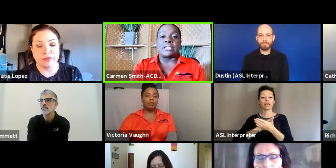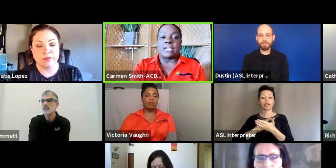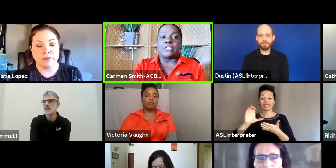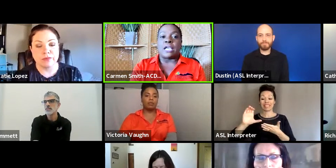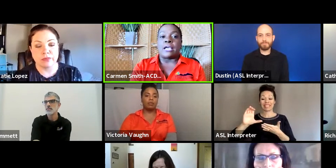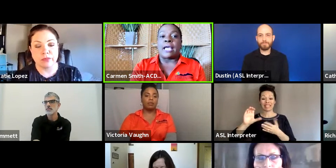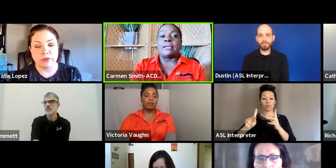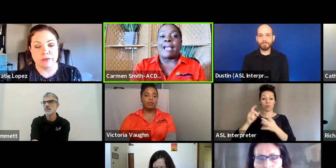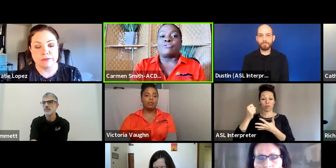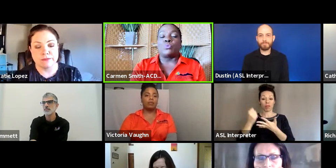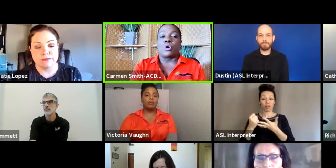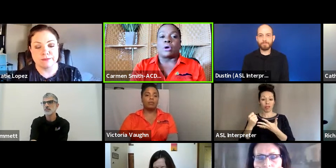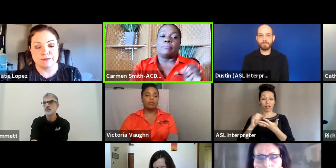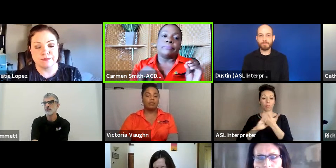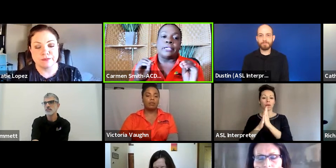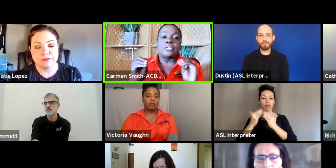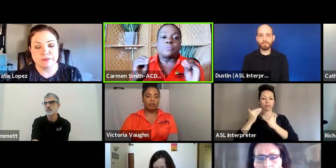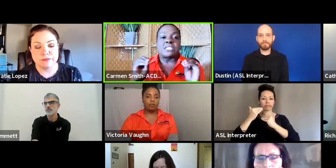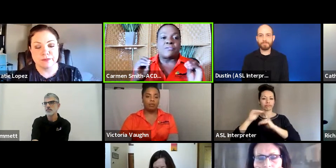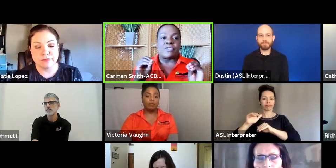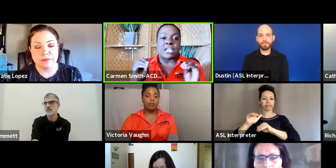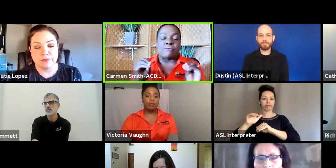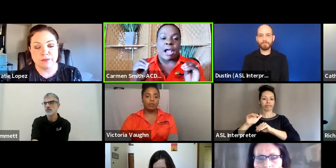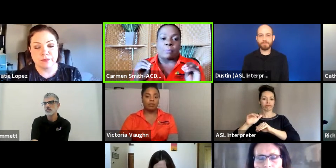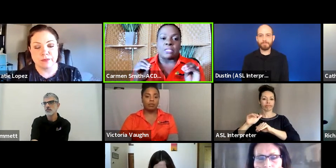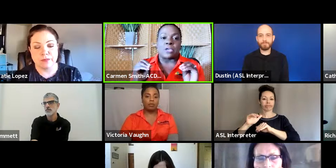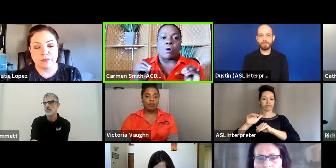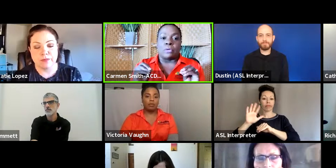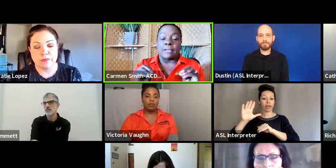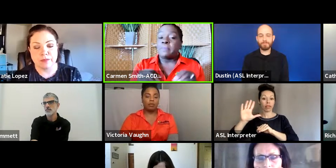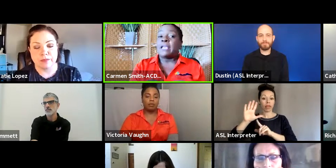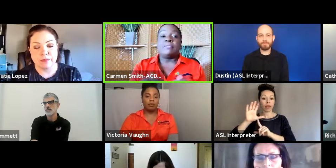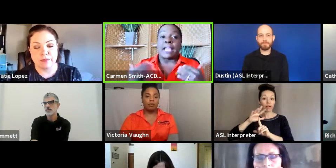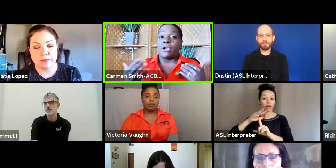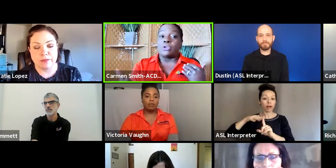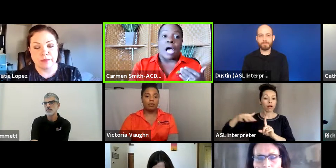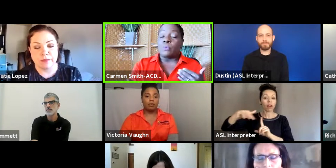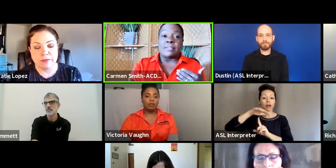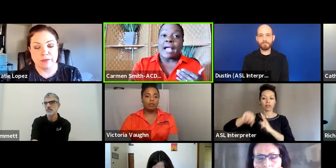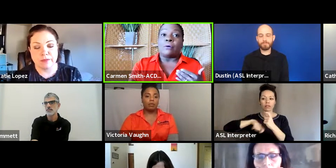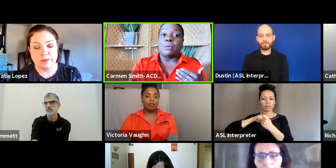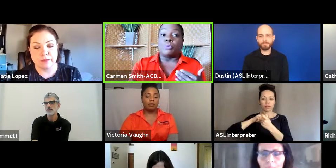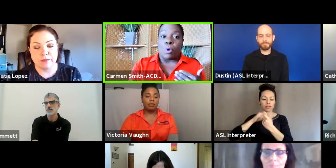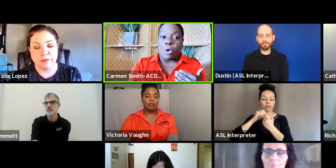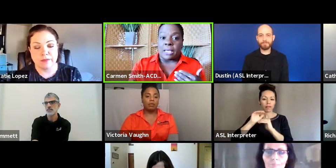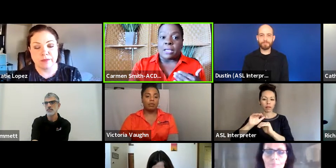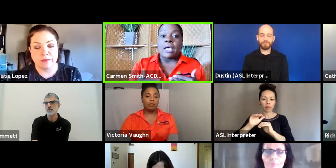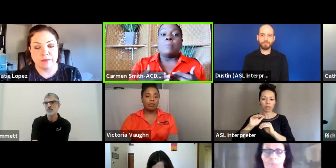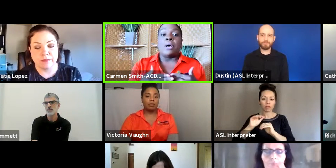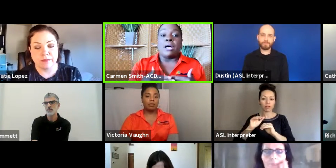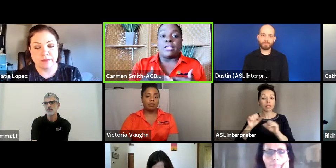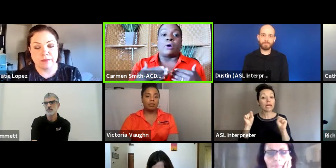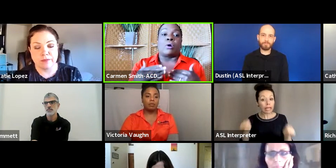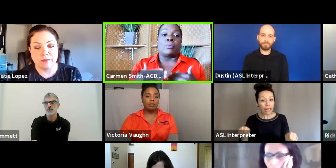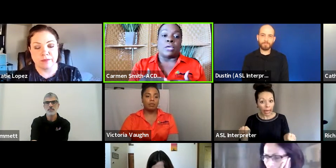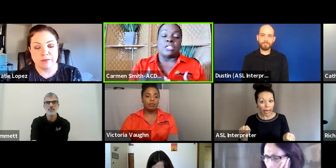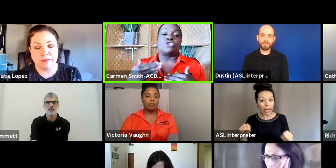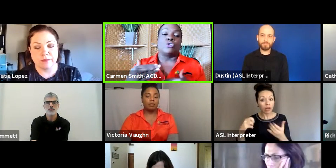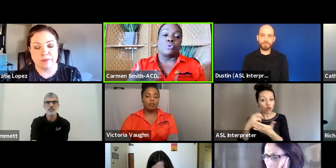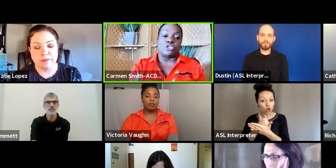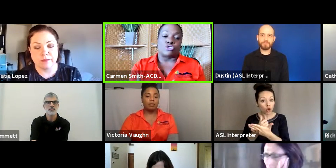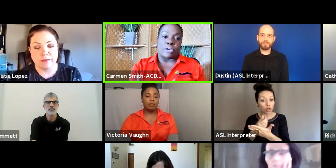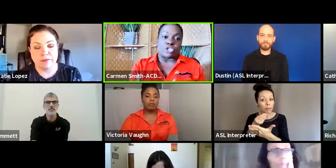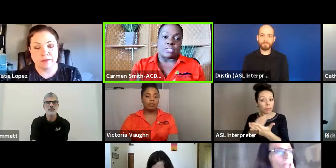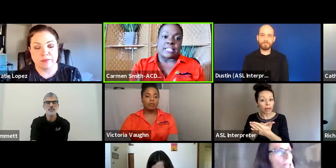be restricted and have to work in specific environments only. They are not without employment, but there